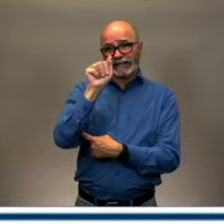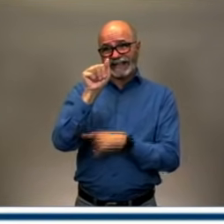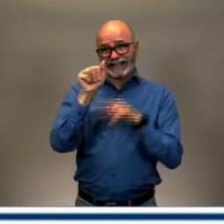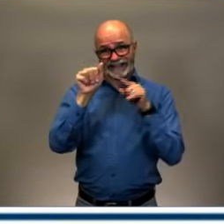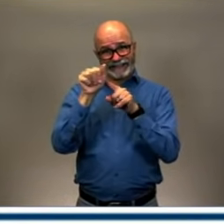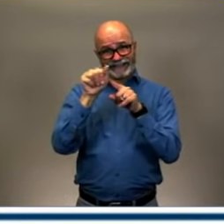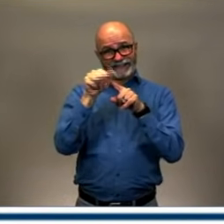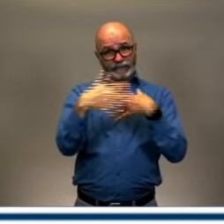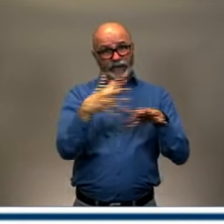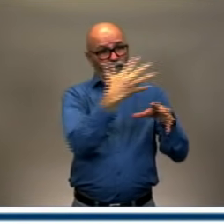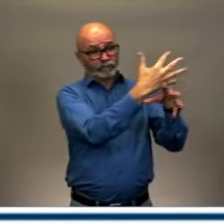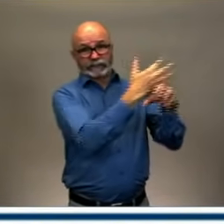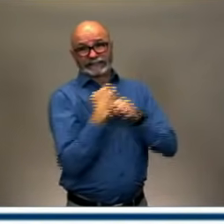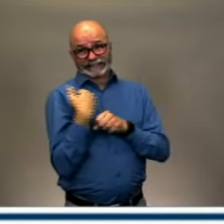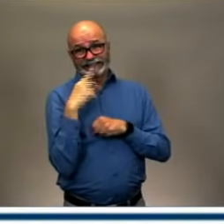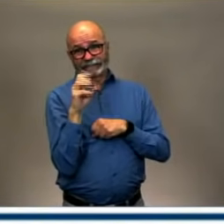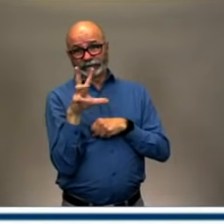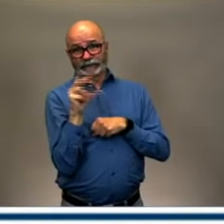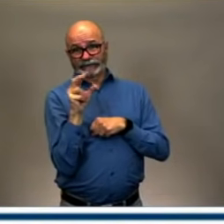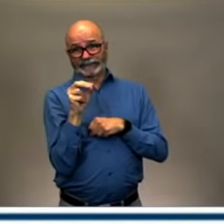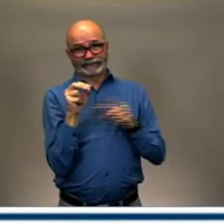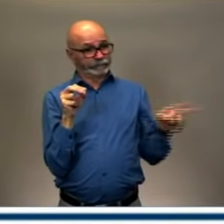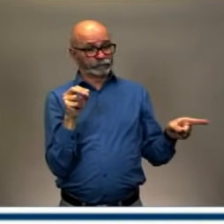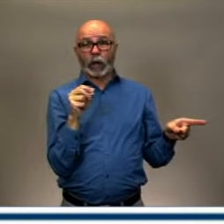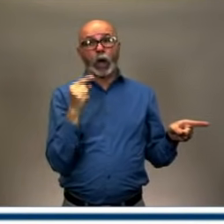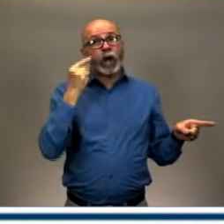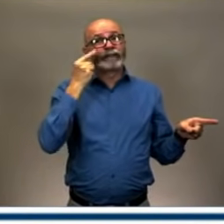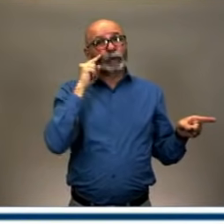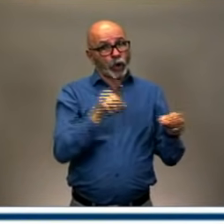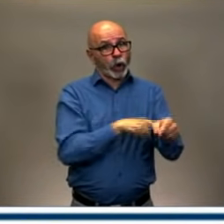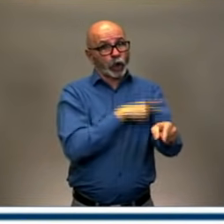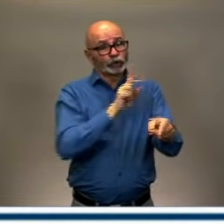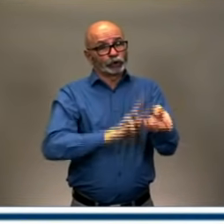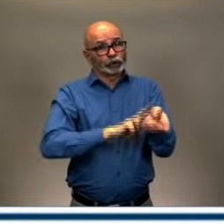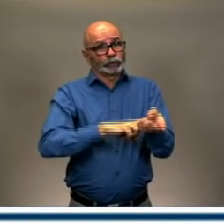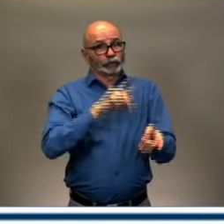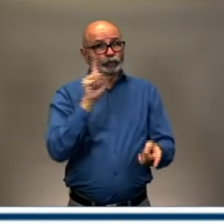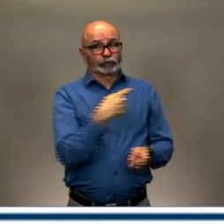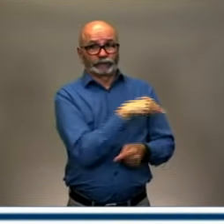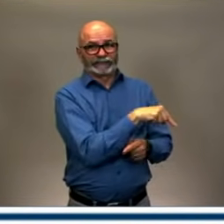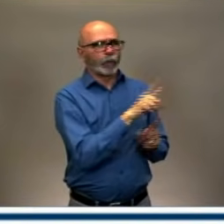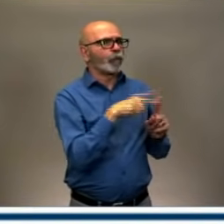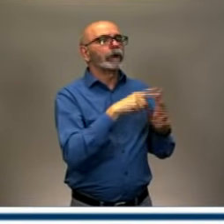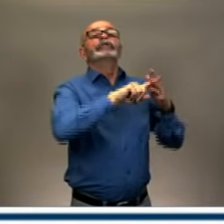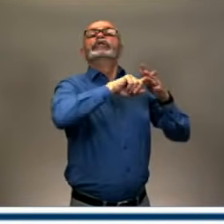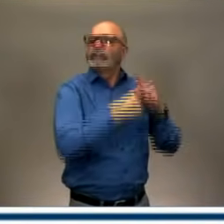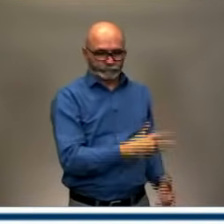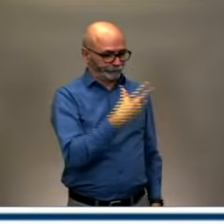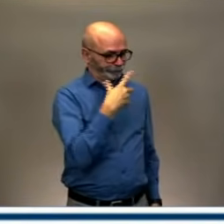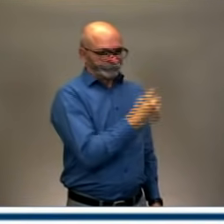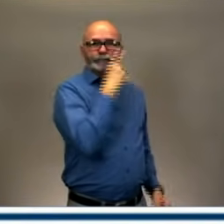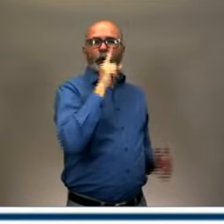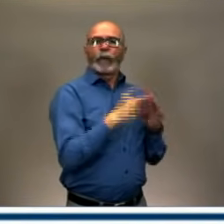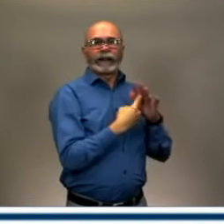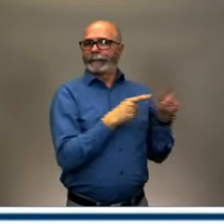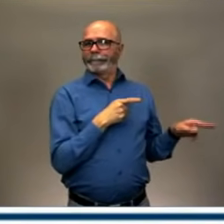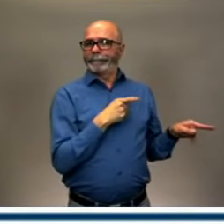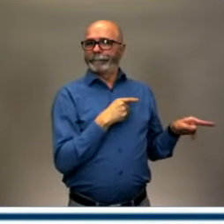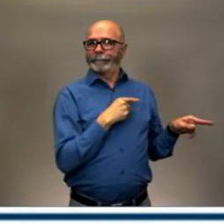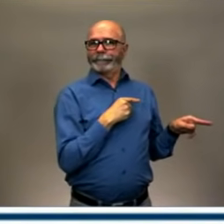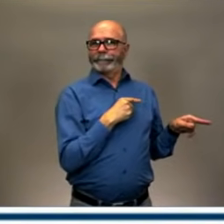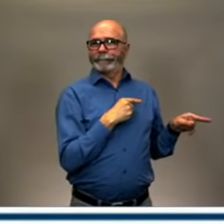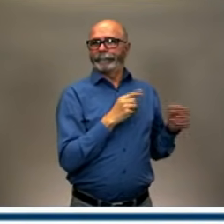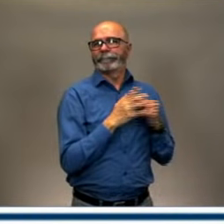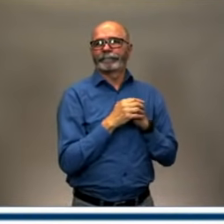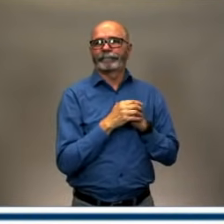I understand they're reserved for long-term care. When do you actually expect the first shots from that specific Moderna vaccine group to be